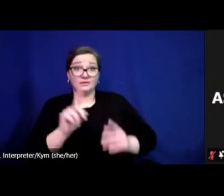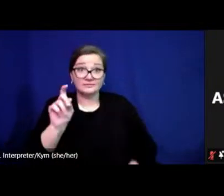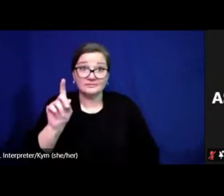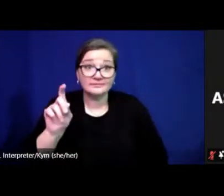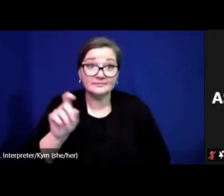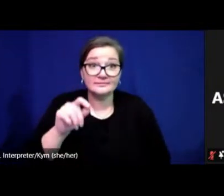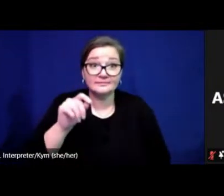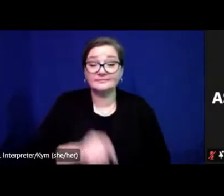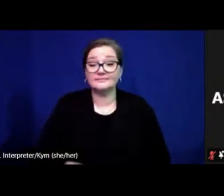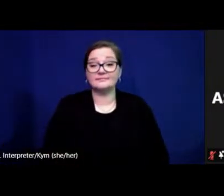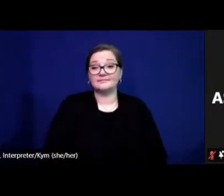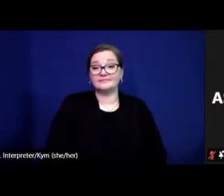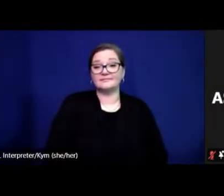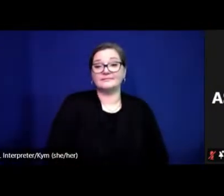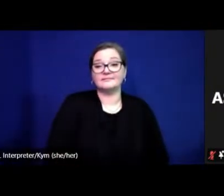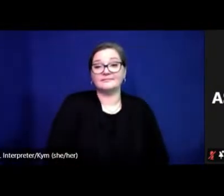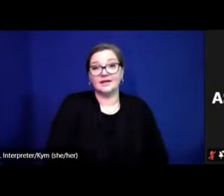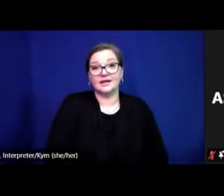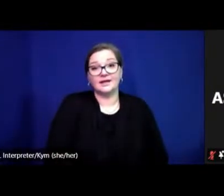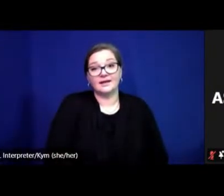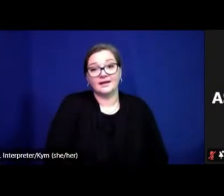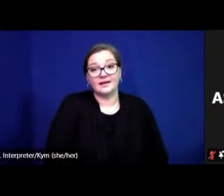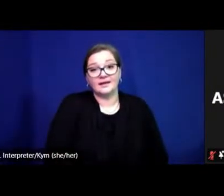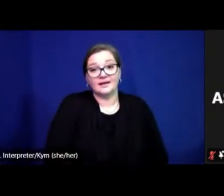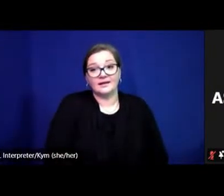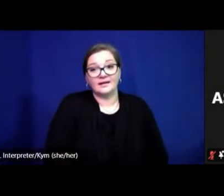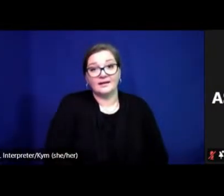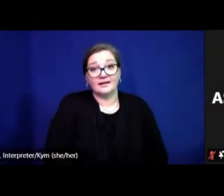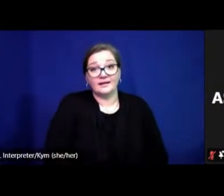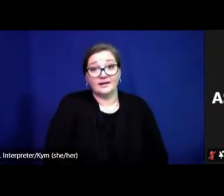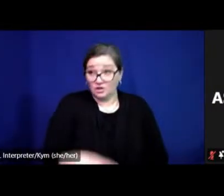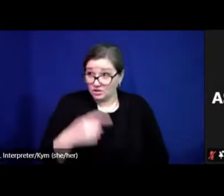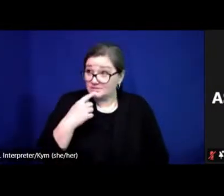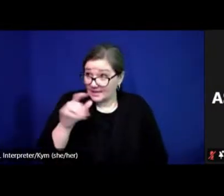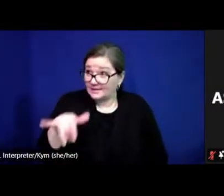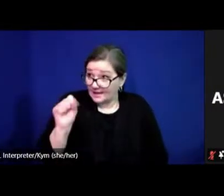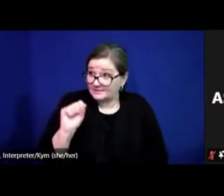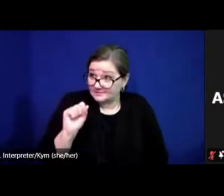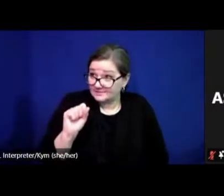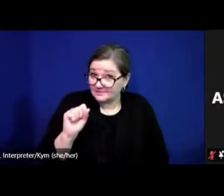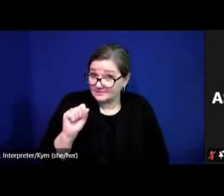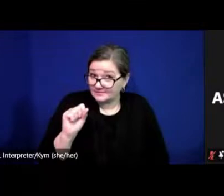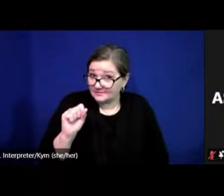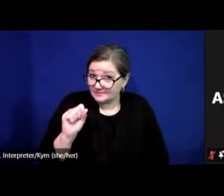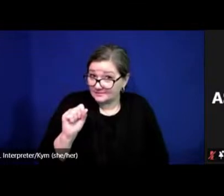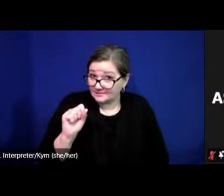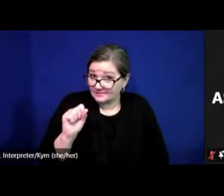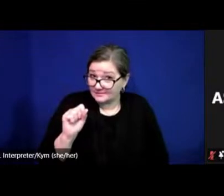Go for it. Yes. You say yes?